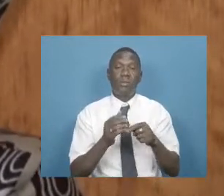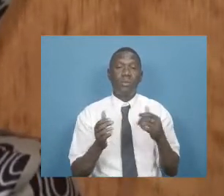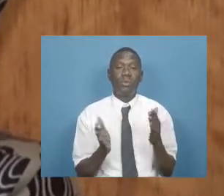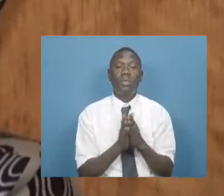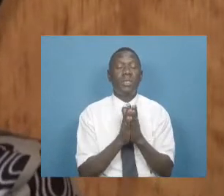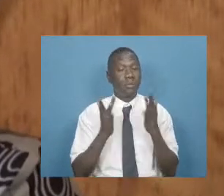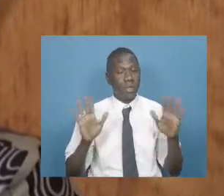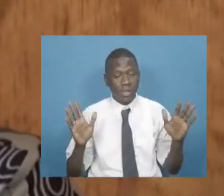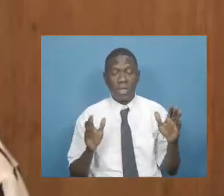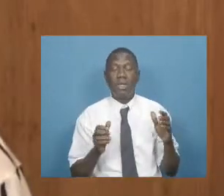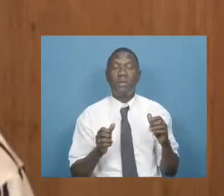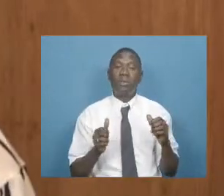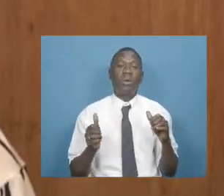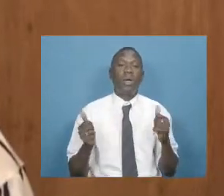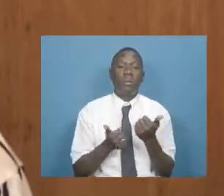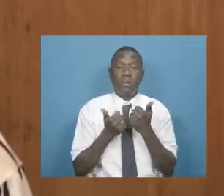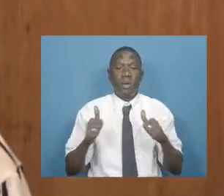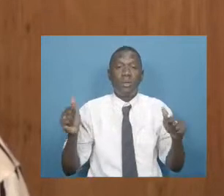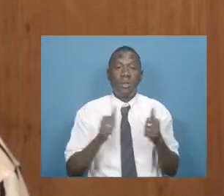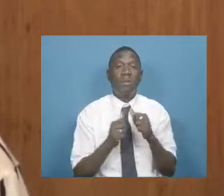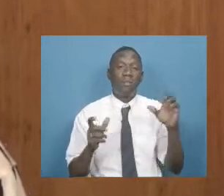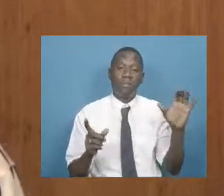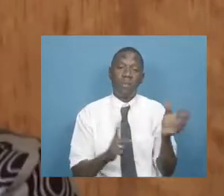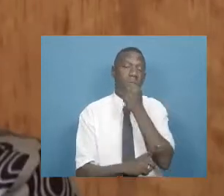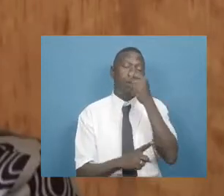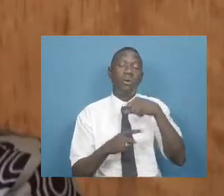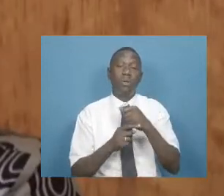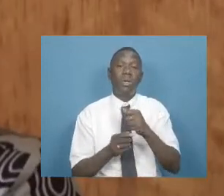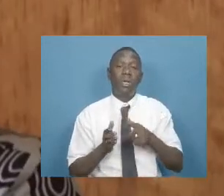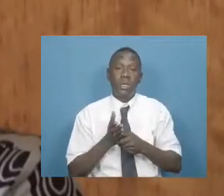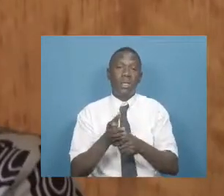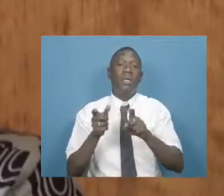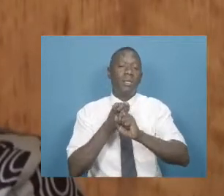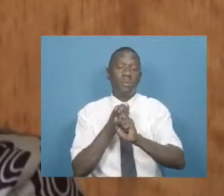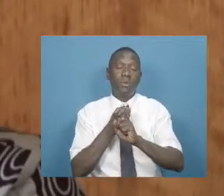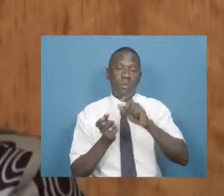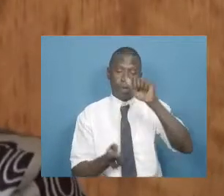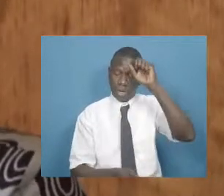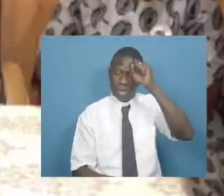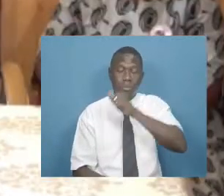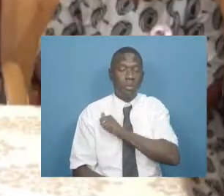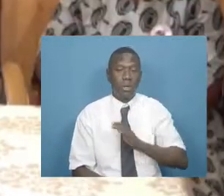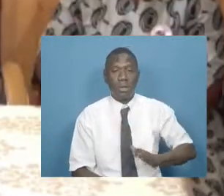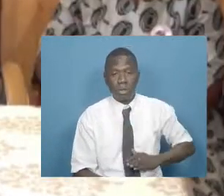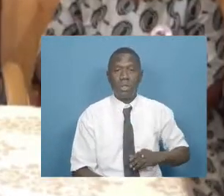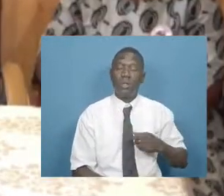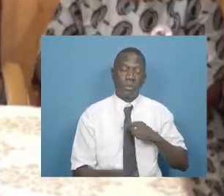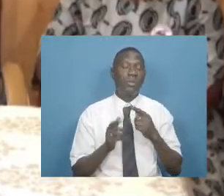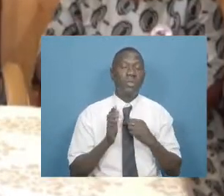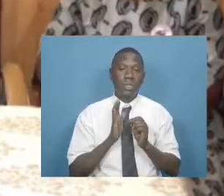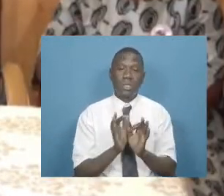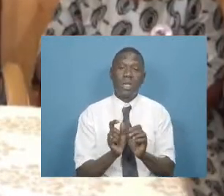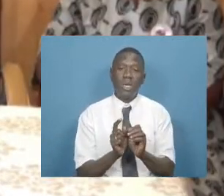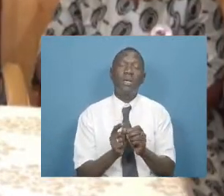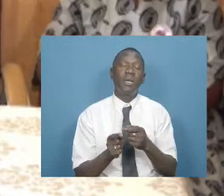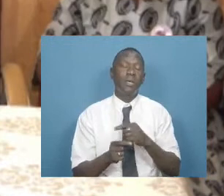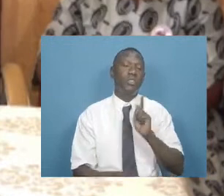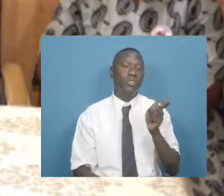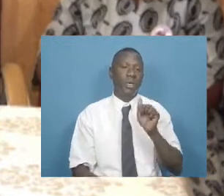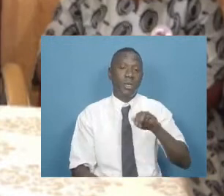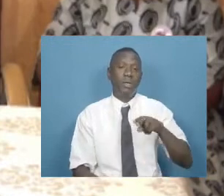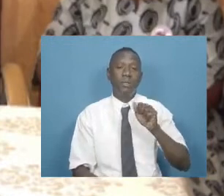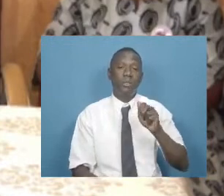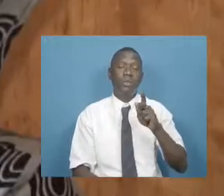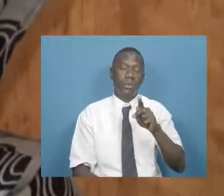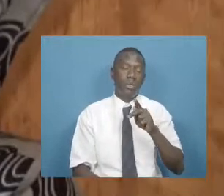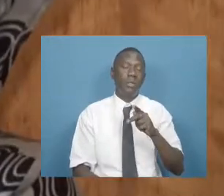which is NPP's victory under the leadership of Adama Barrow, we wish to state that Jinkon Foundation has made a lot of efforts to ensure that